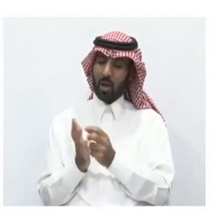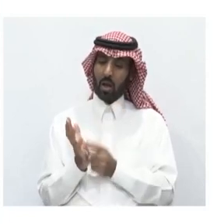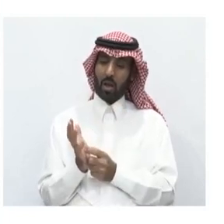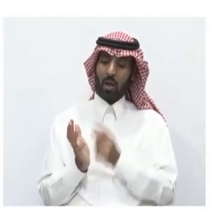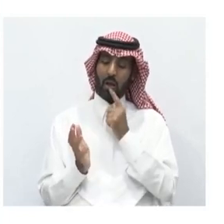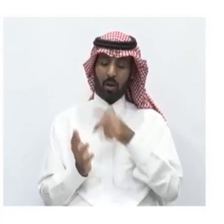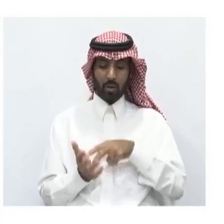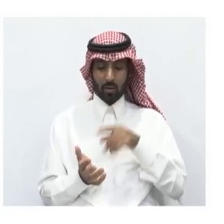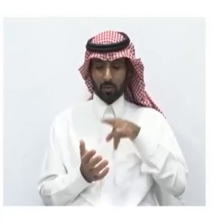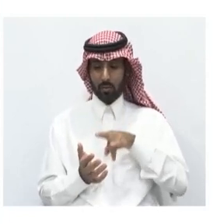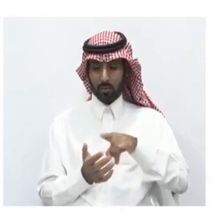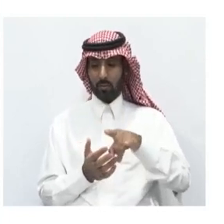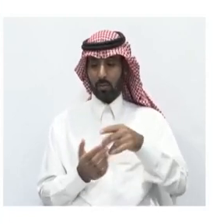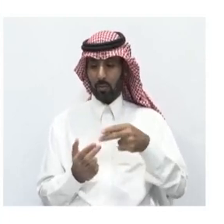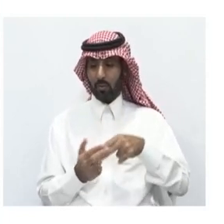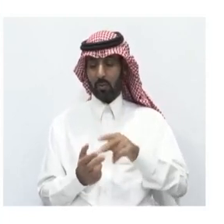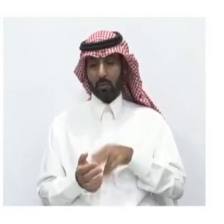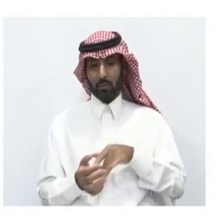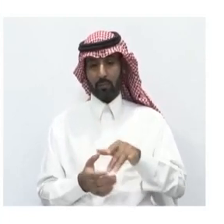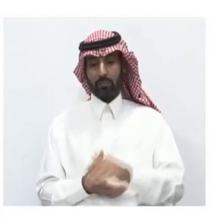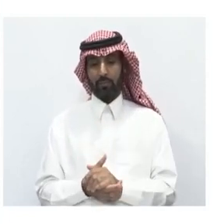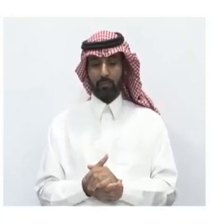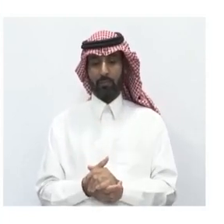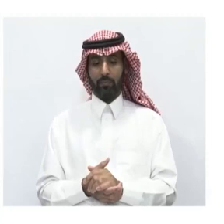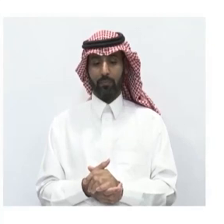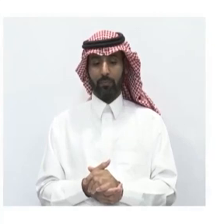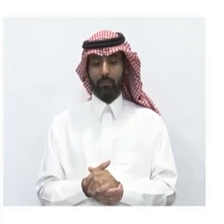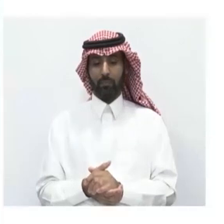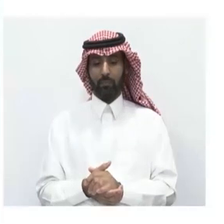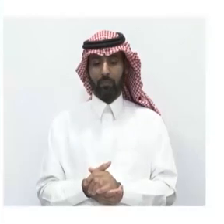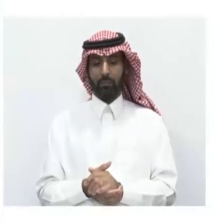passengers to leave their assigned seats on this airline.